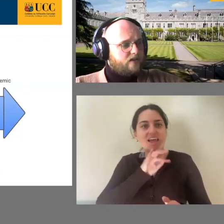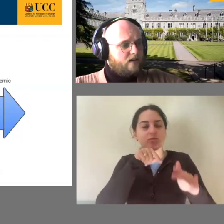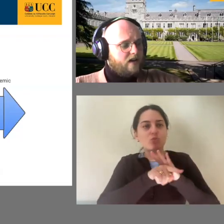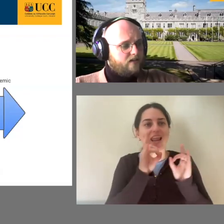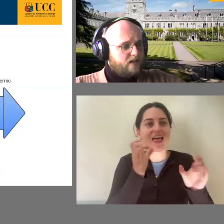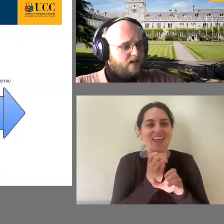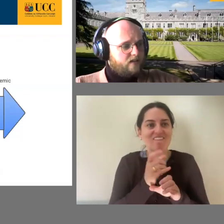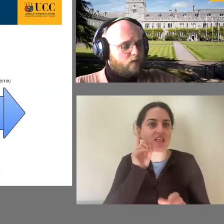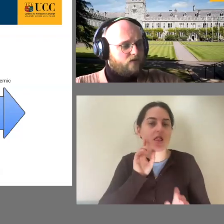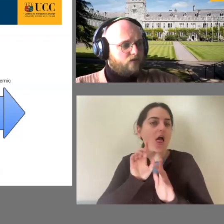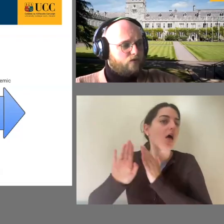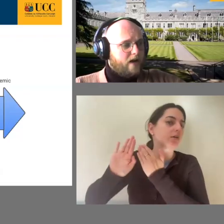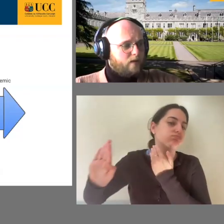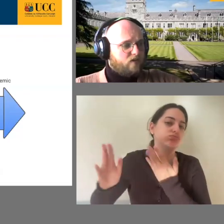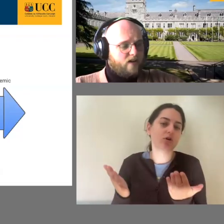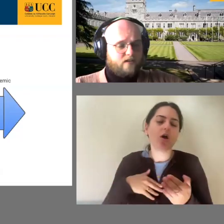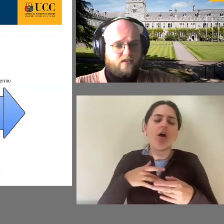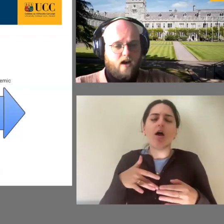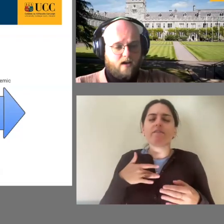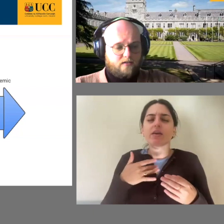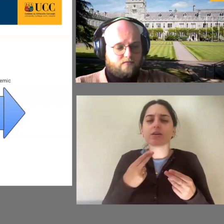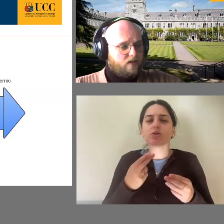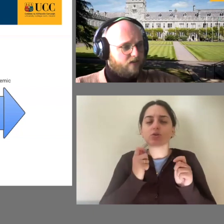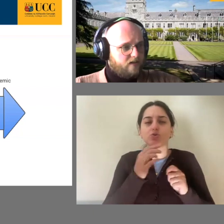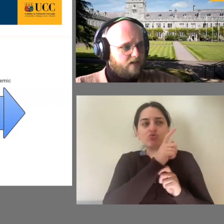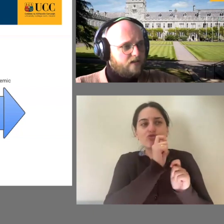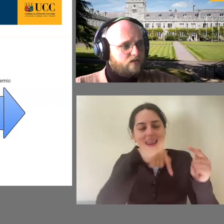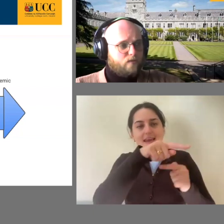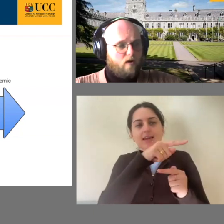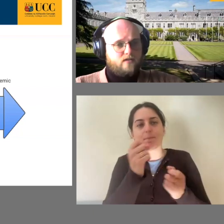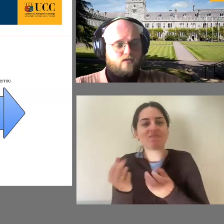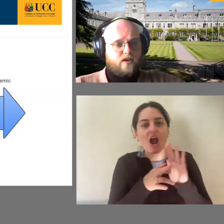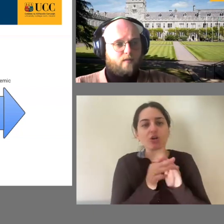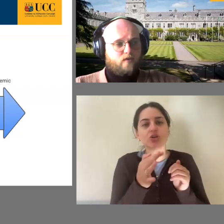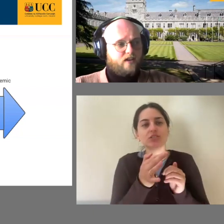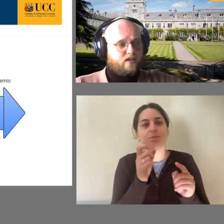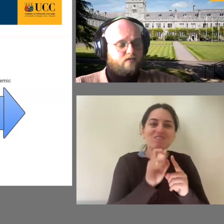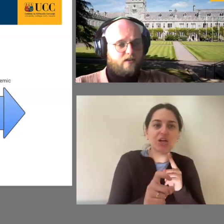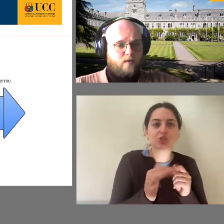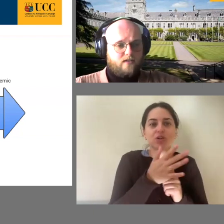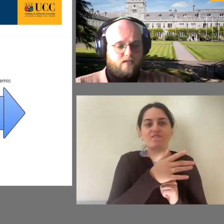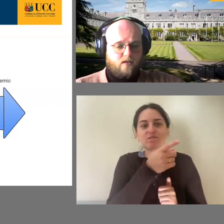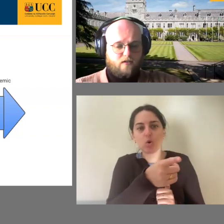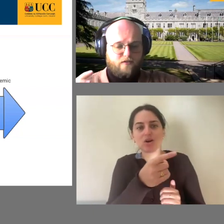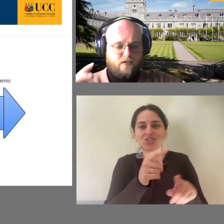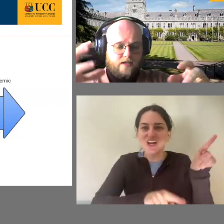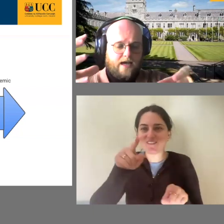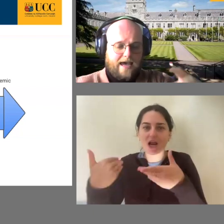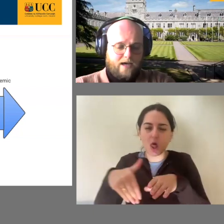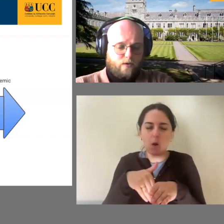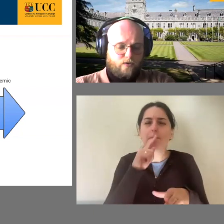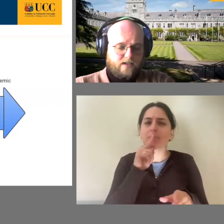as such, there is a need, I suppose, to train providers on diversity and inclusion, but also training providers around the pieces